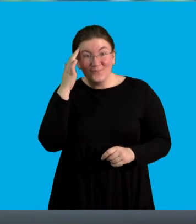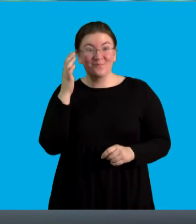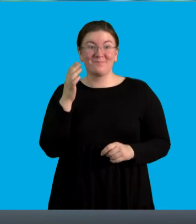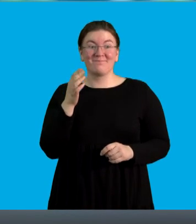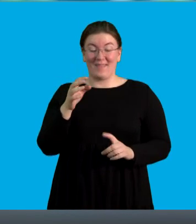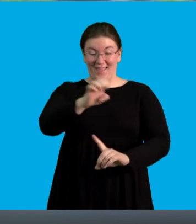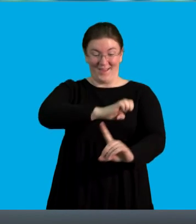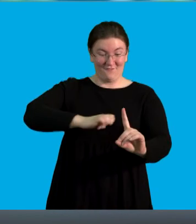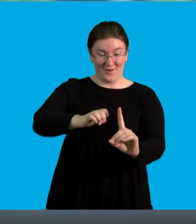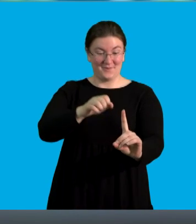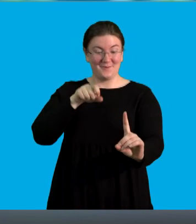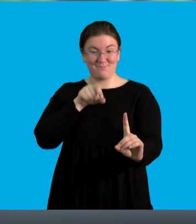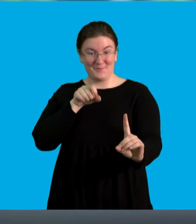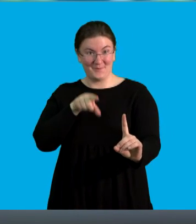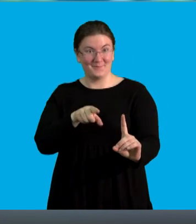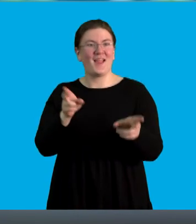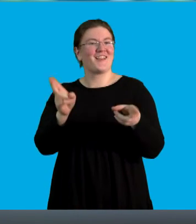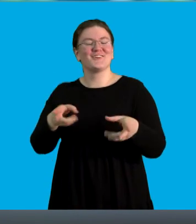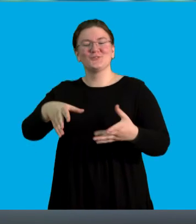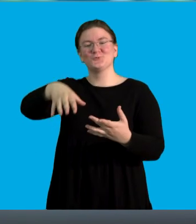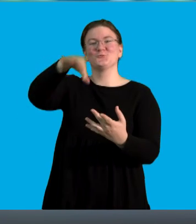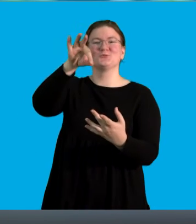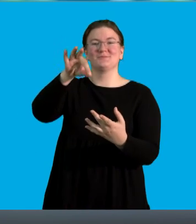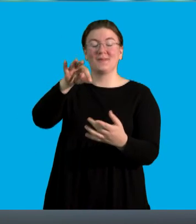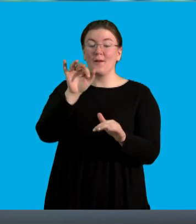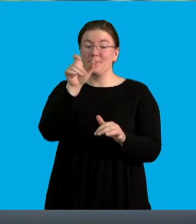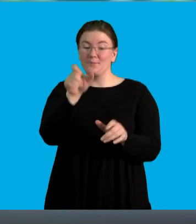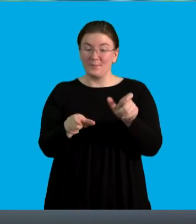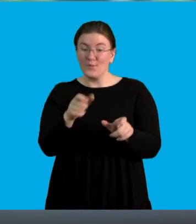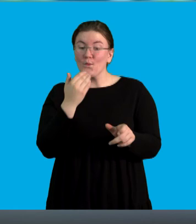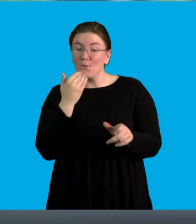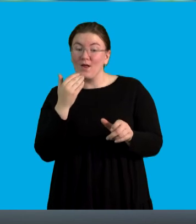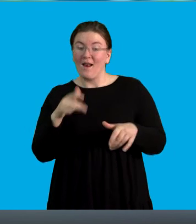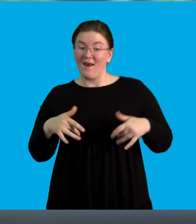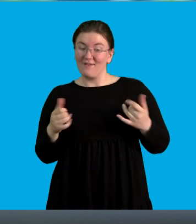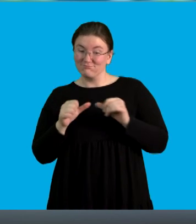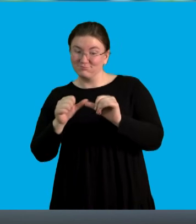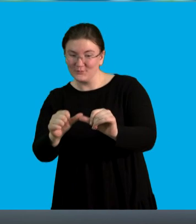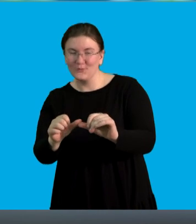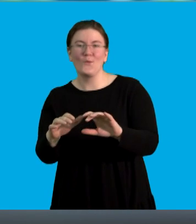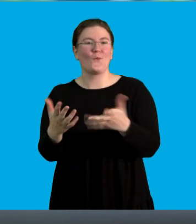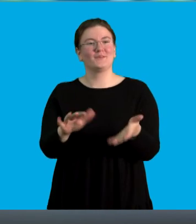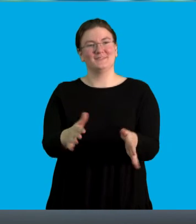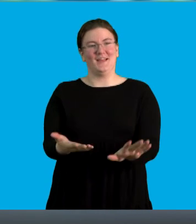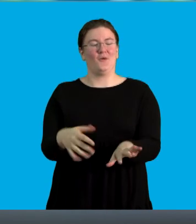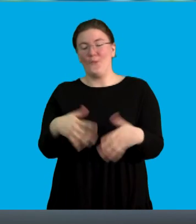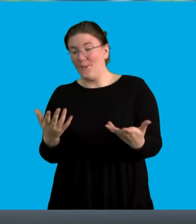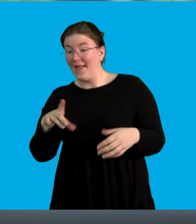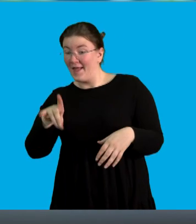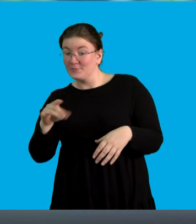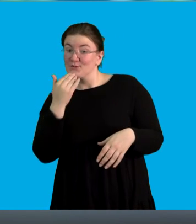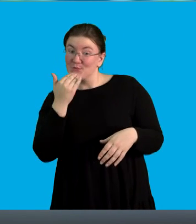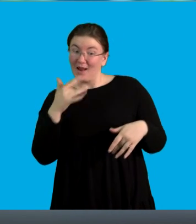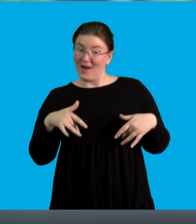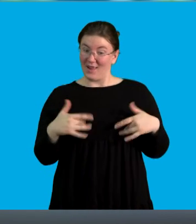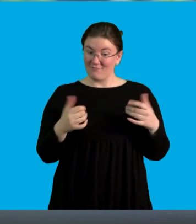nature actually chooses who lives and who dies in an environment? In today's lesson, we